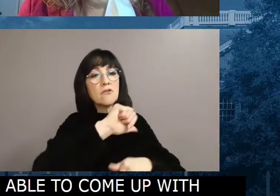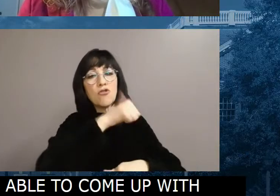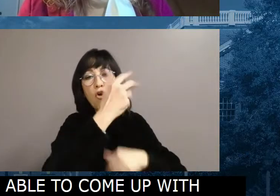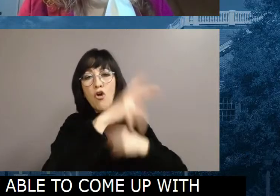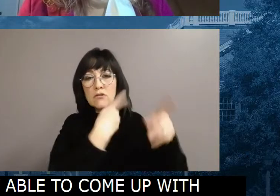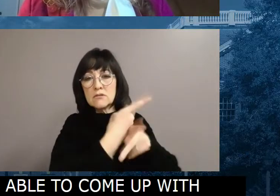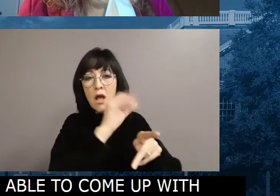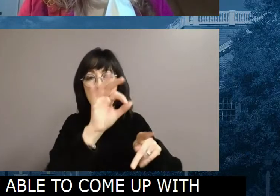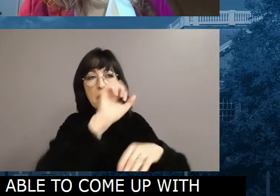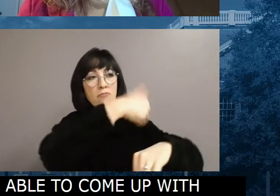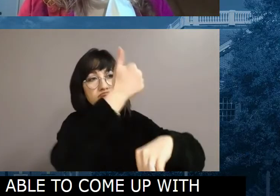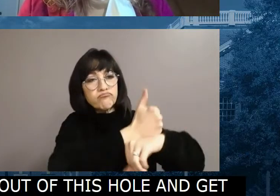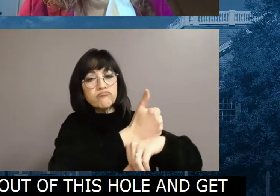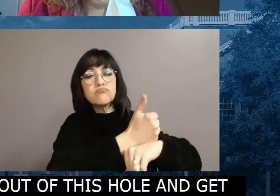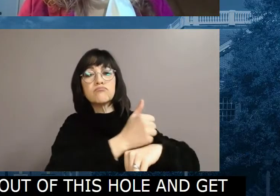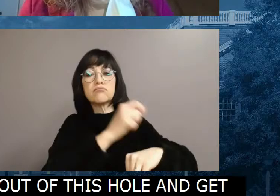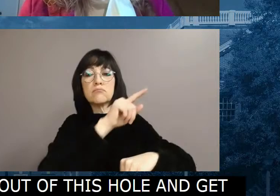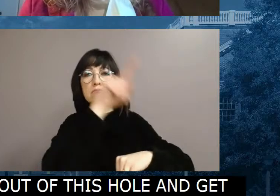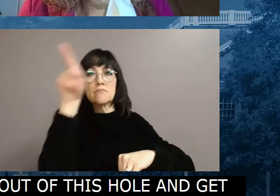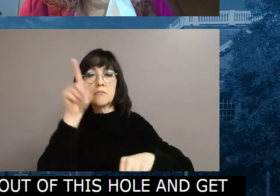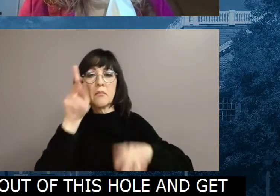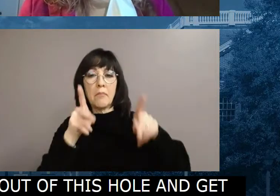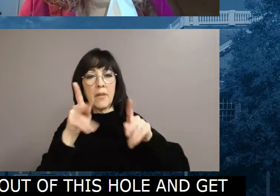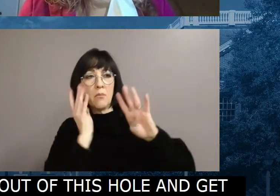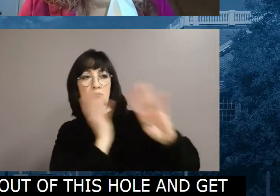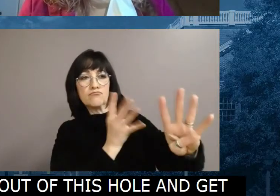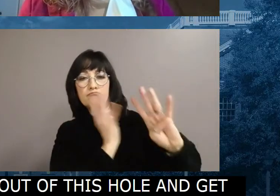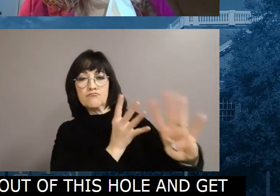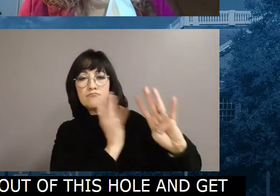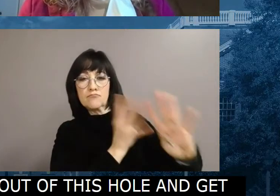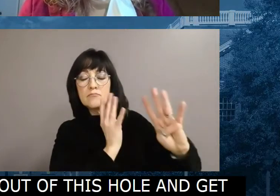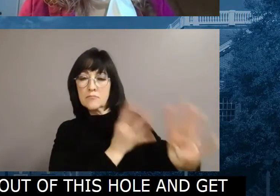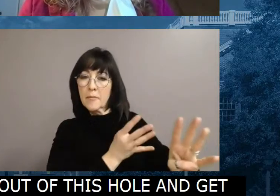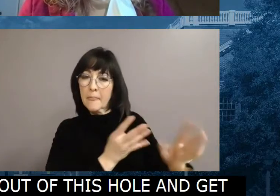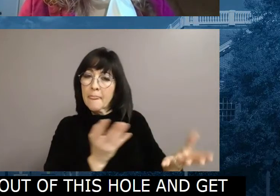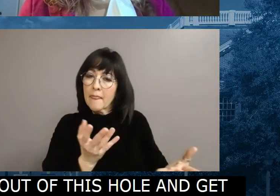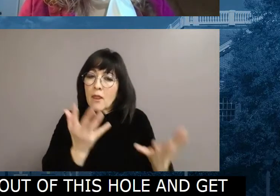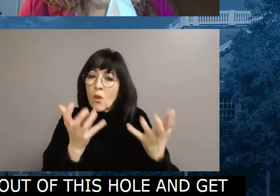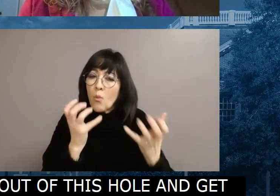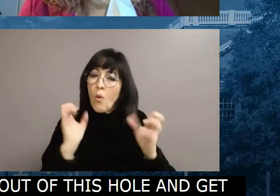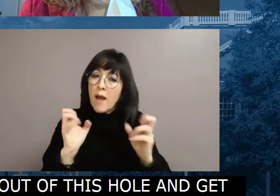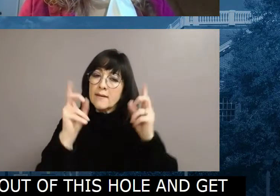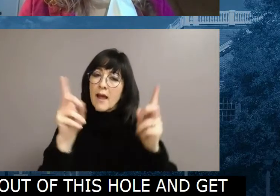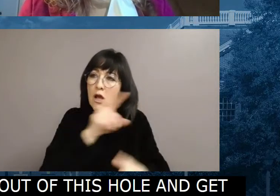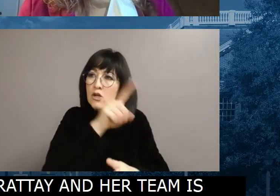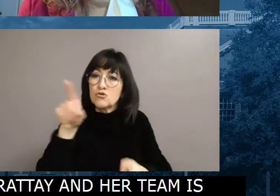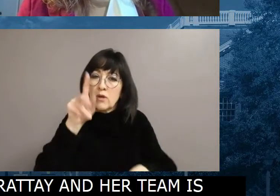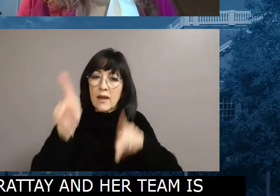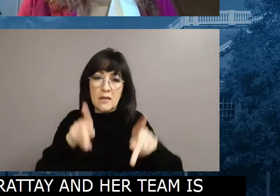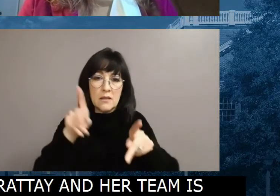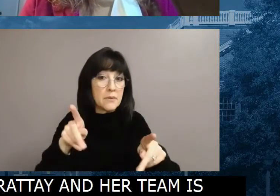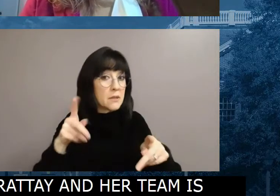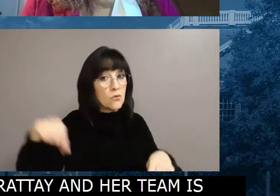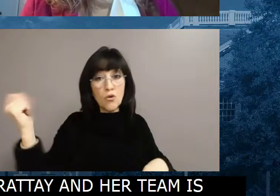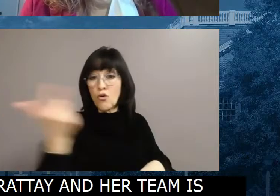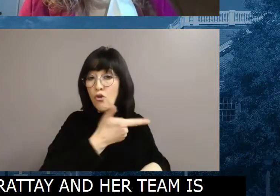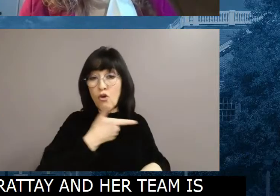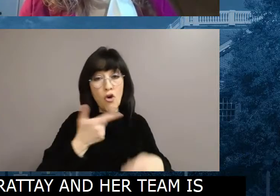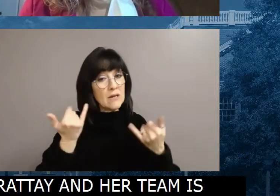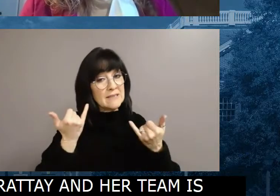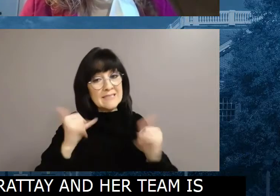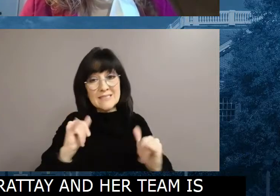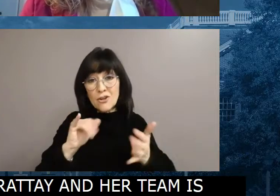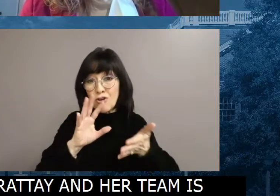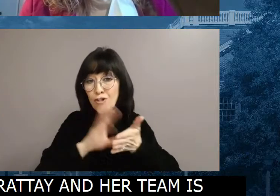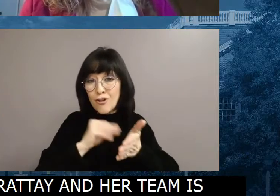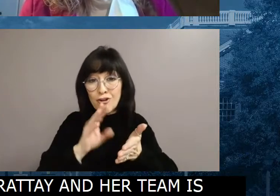into communities that need the education outreach or comfort really with it. So it's, it's a difficult question to answer because we don't know what the